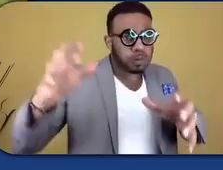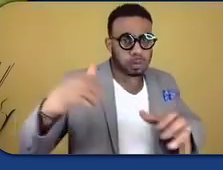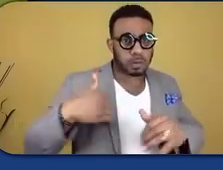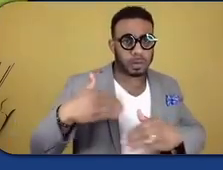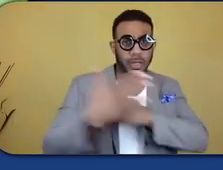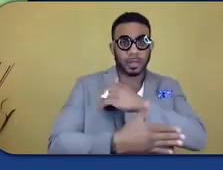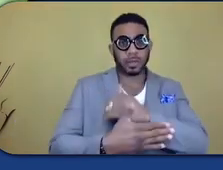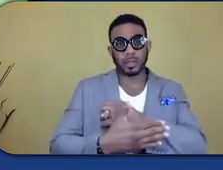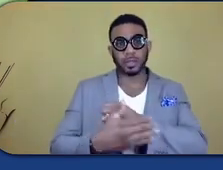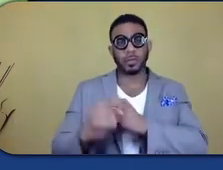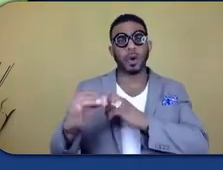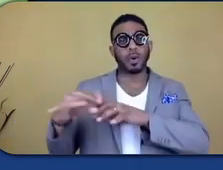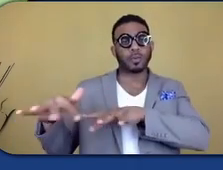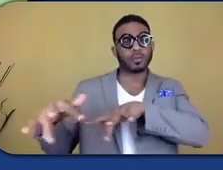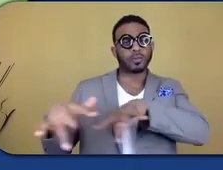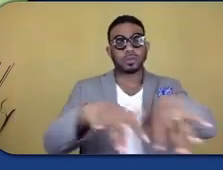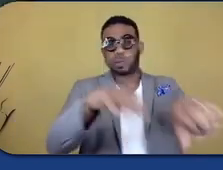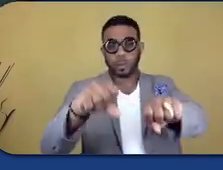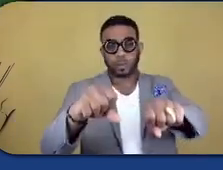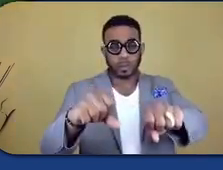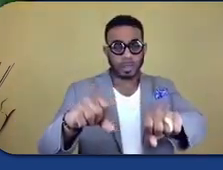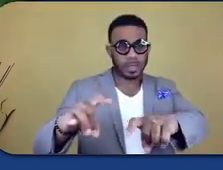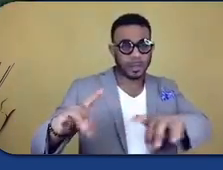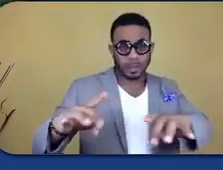village by the rebels.